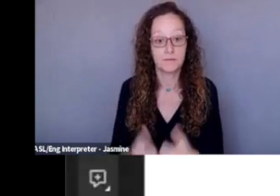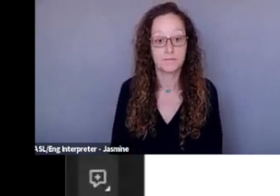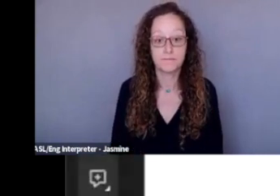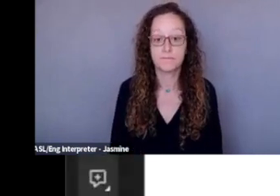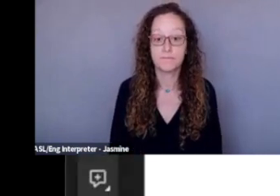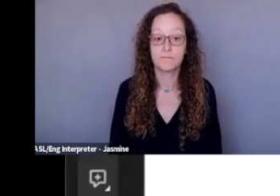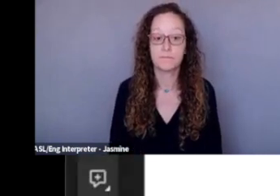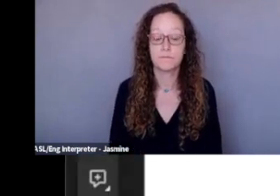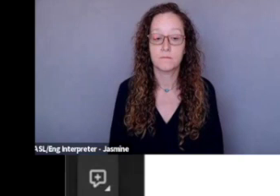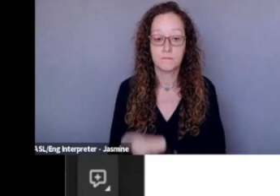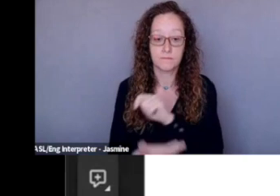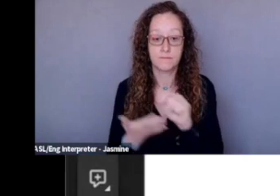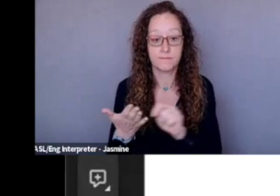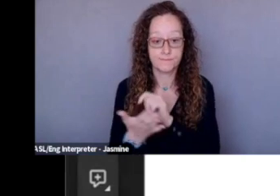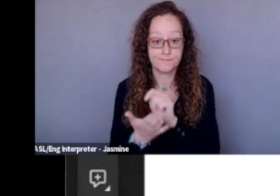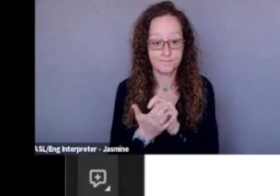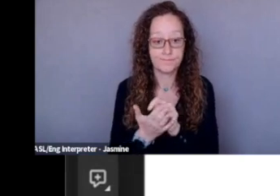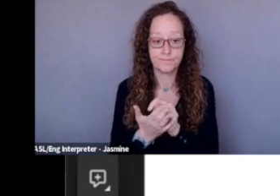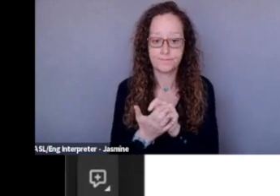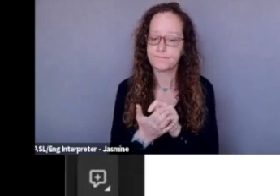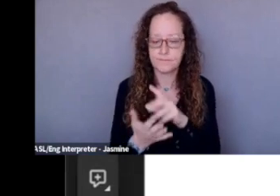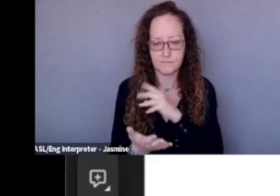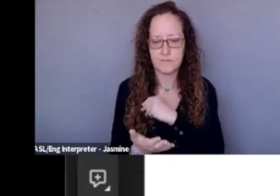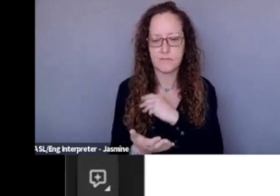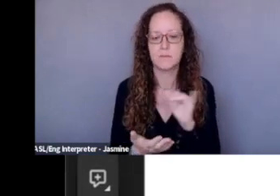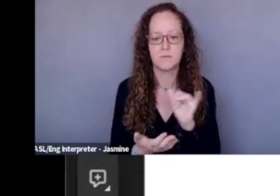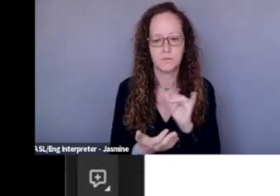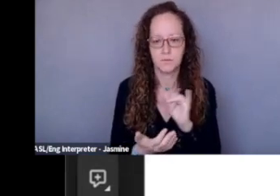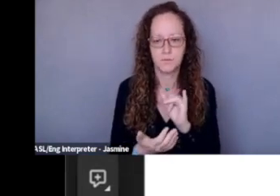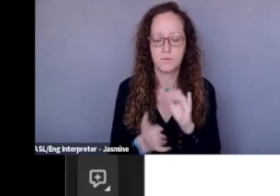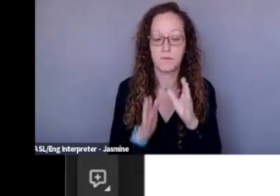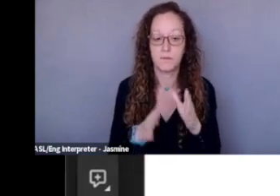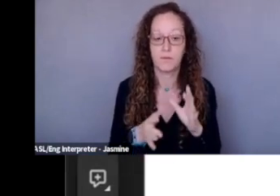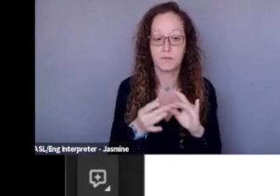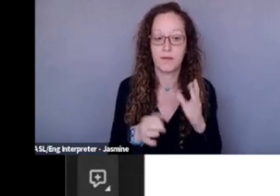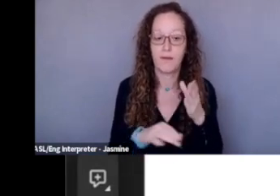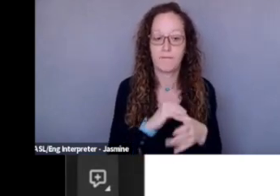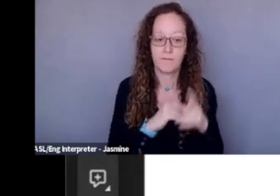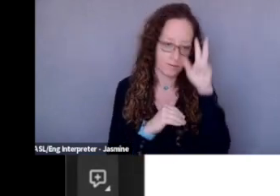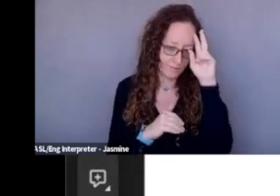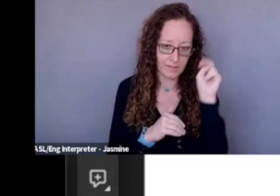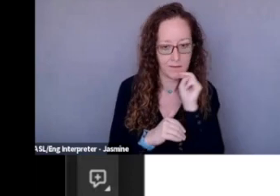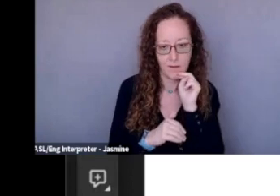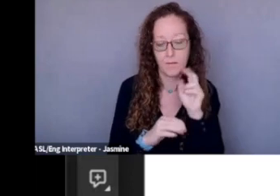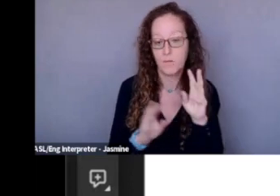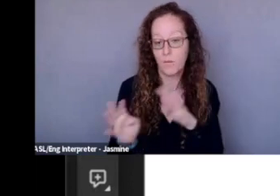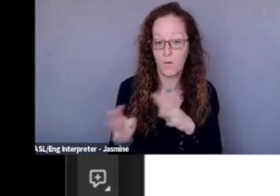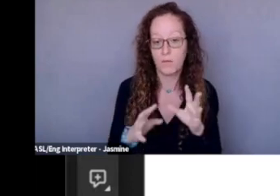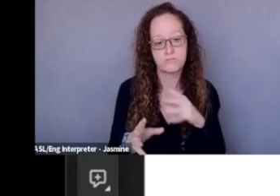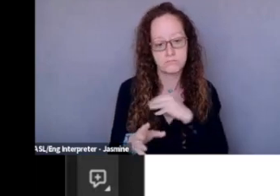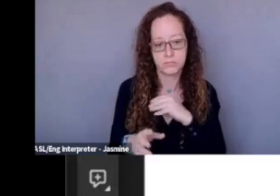Time period is also acceptable, like the person that said after the Vietnam War.